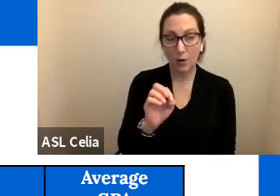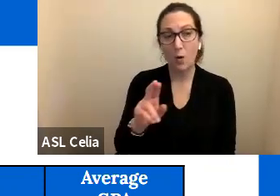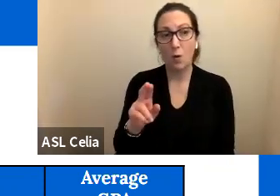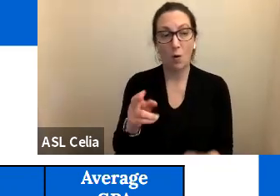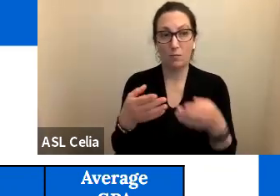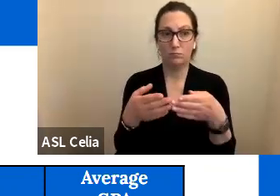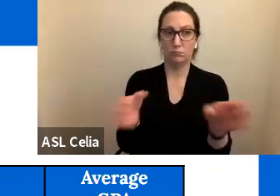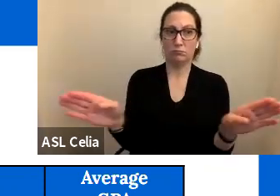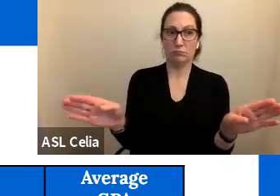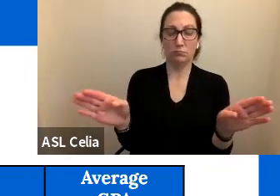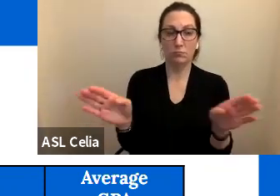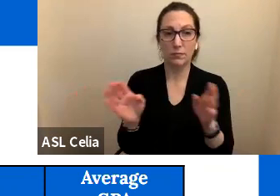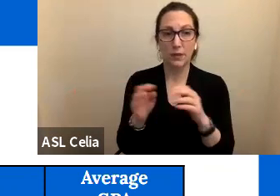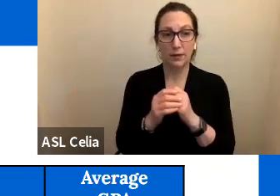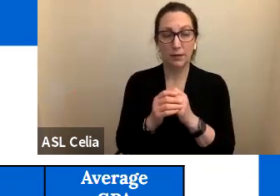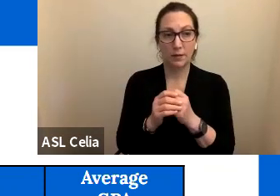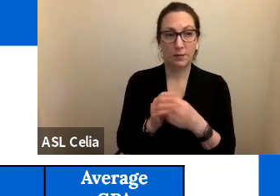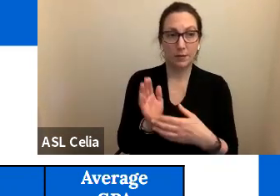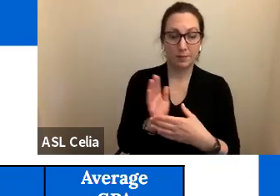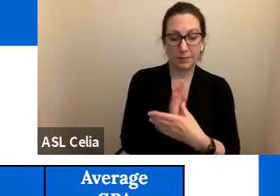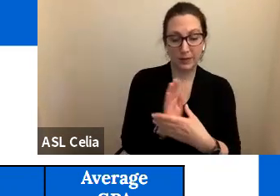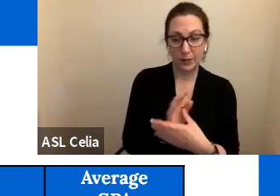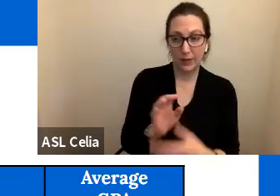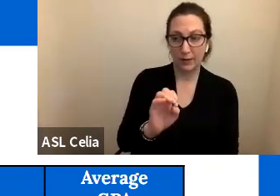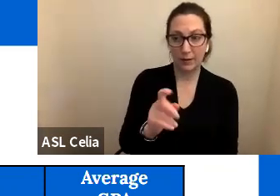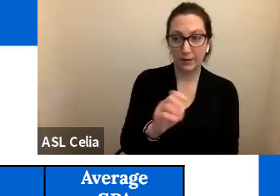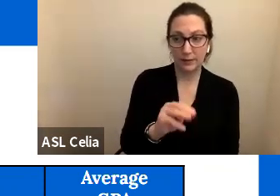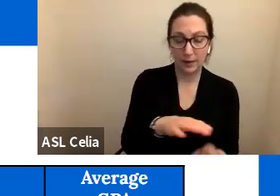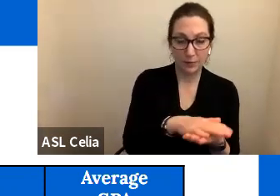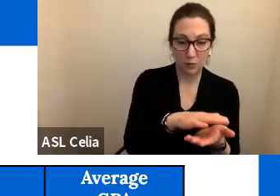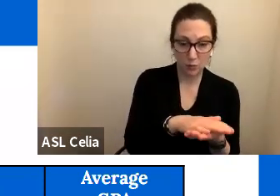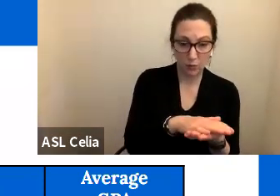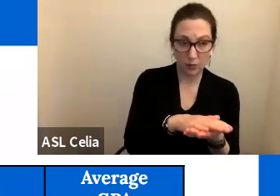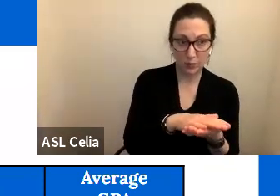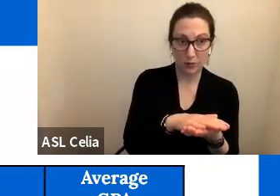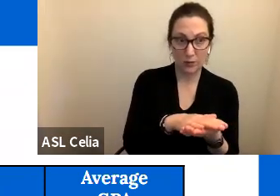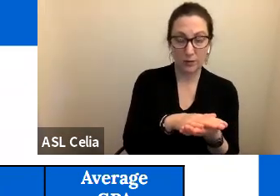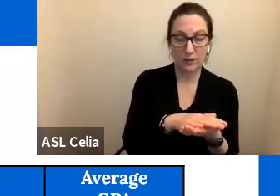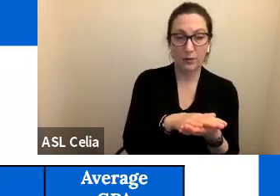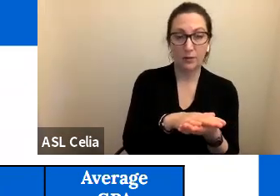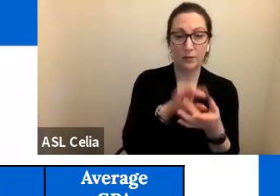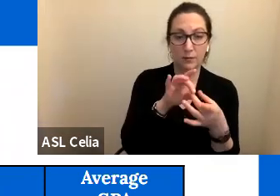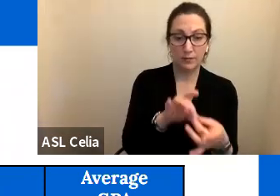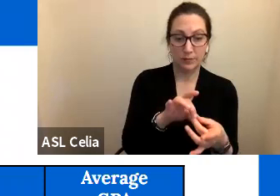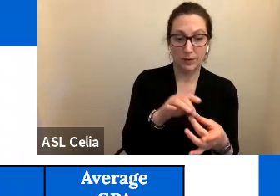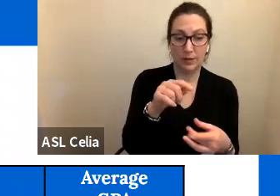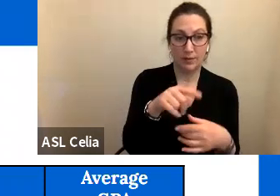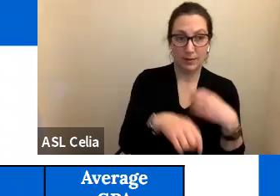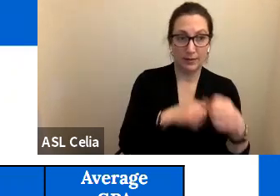board between our exam schools with this year's student